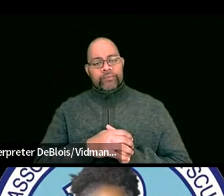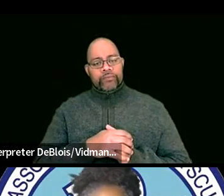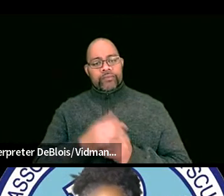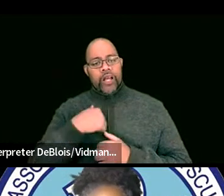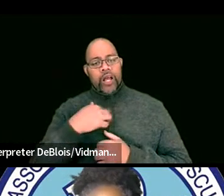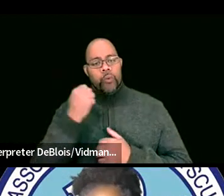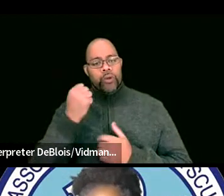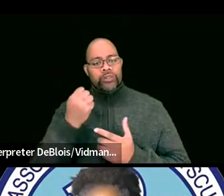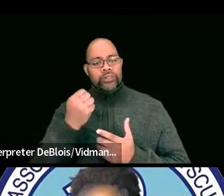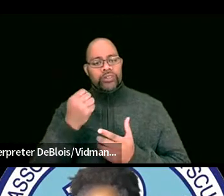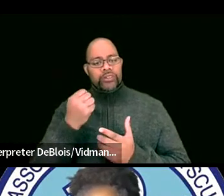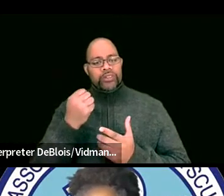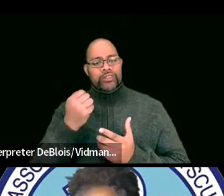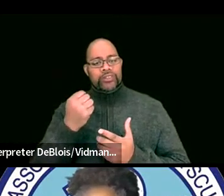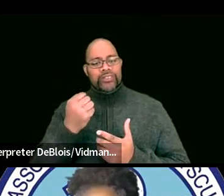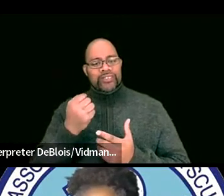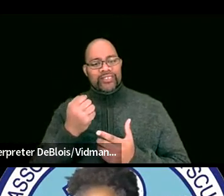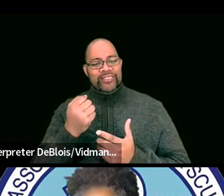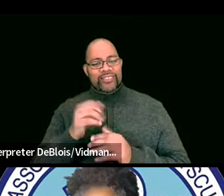was